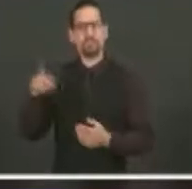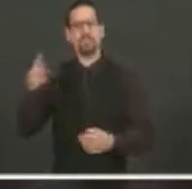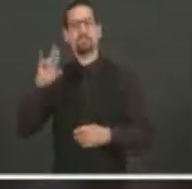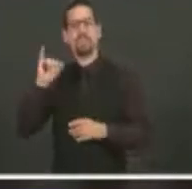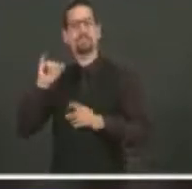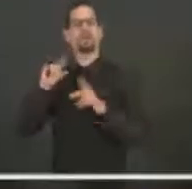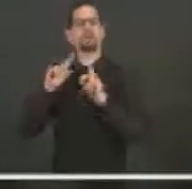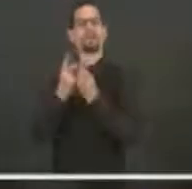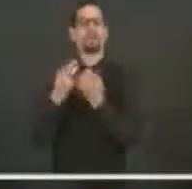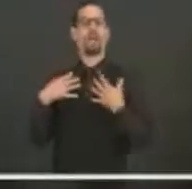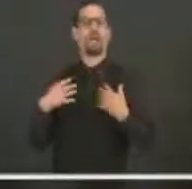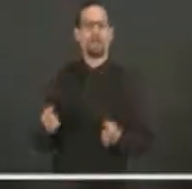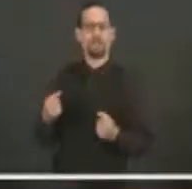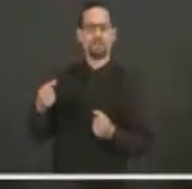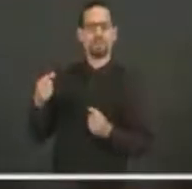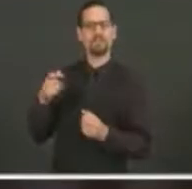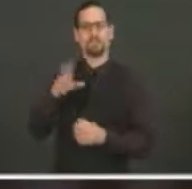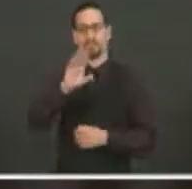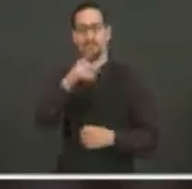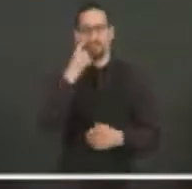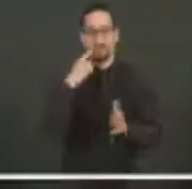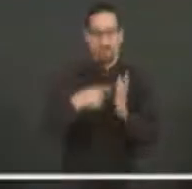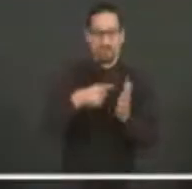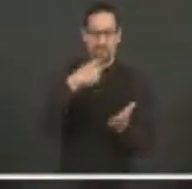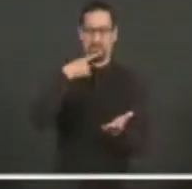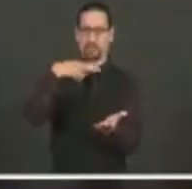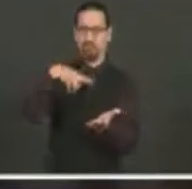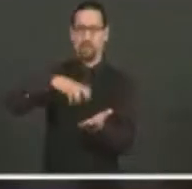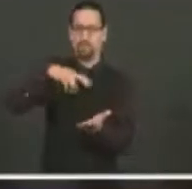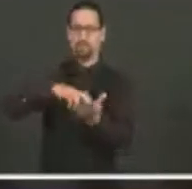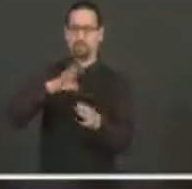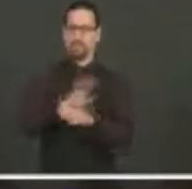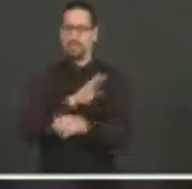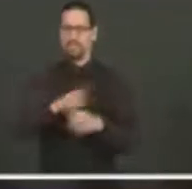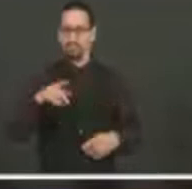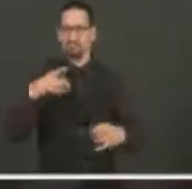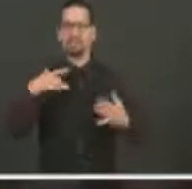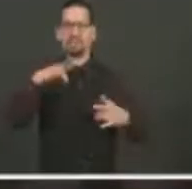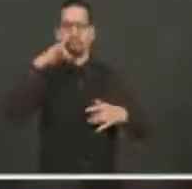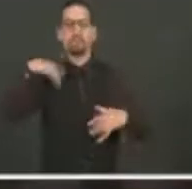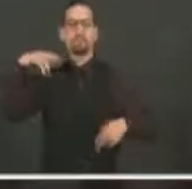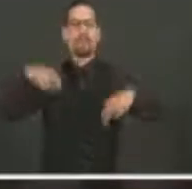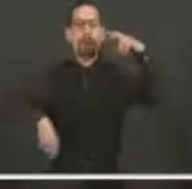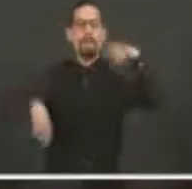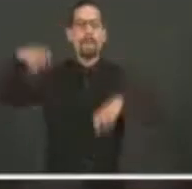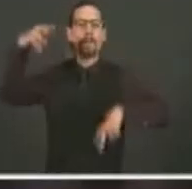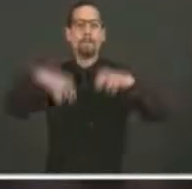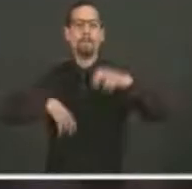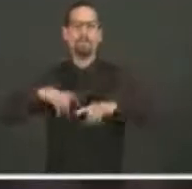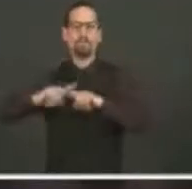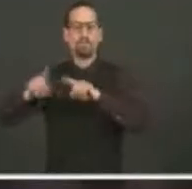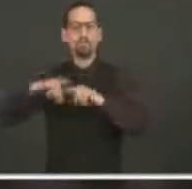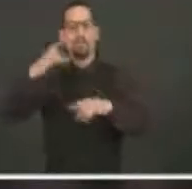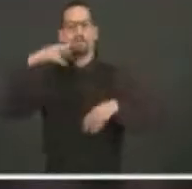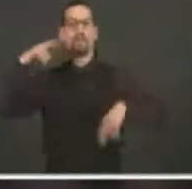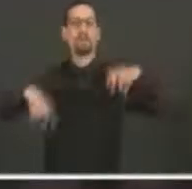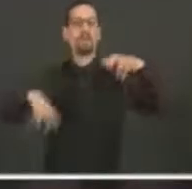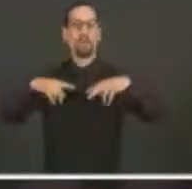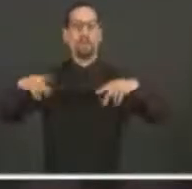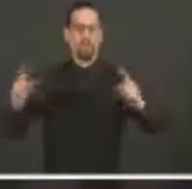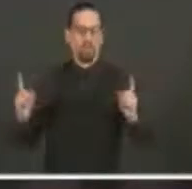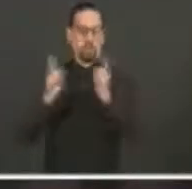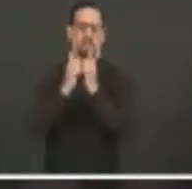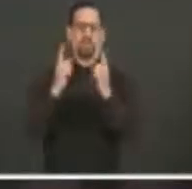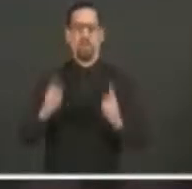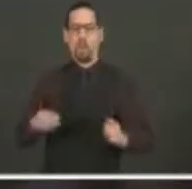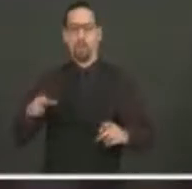business. If it's a situation where it's just hard to know if people will be in contact has generally not